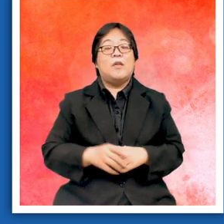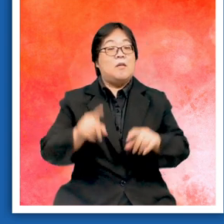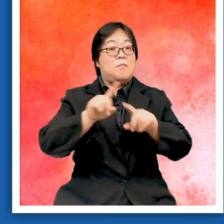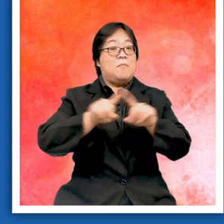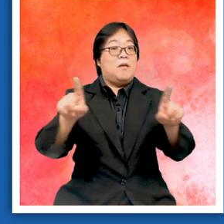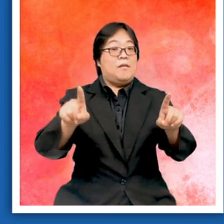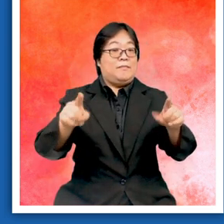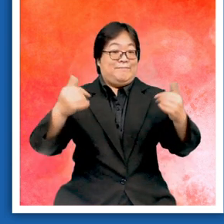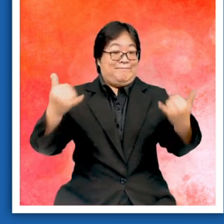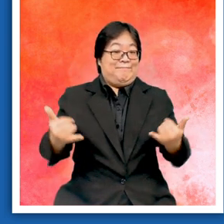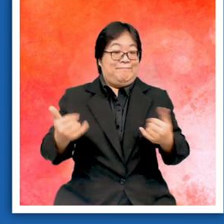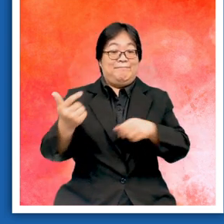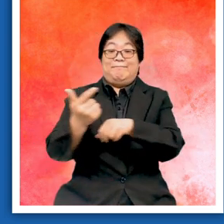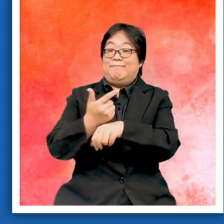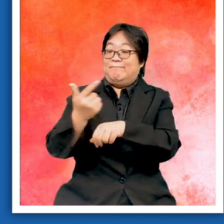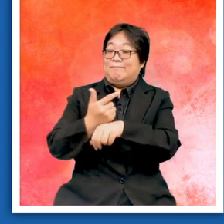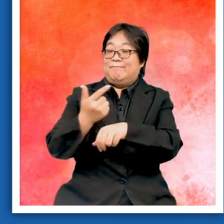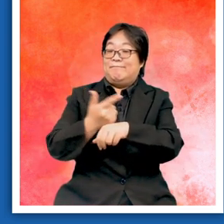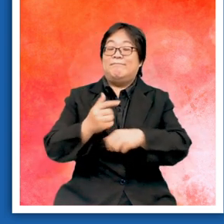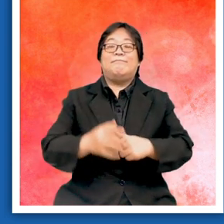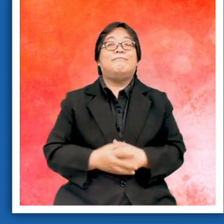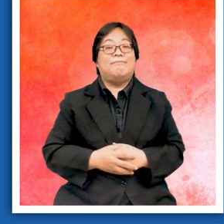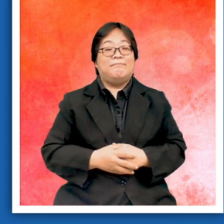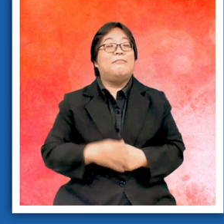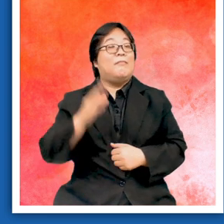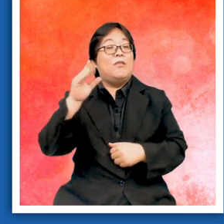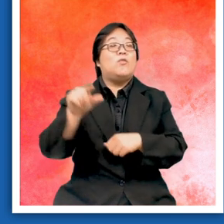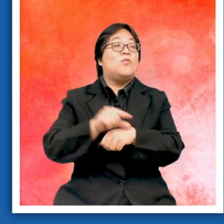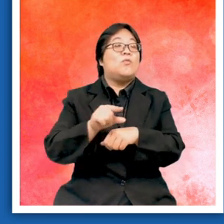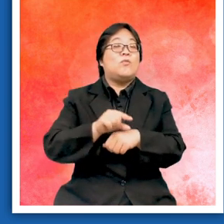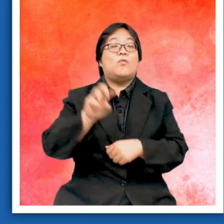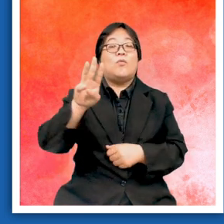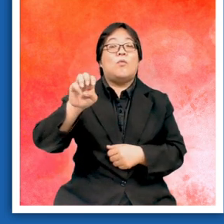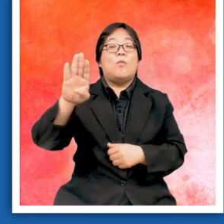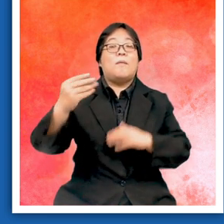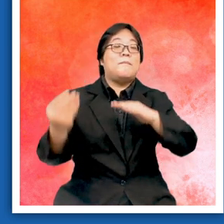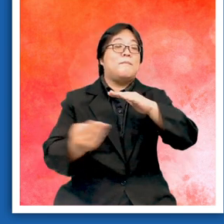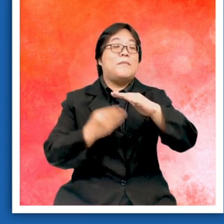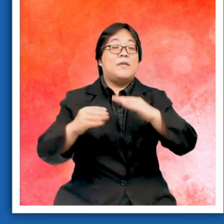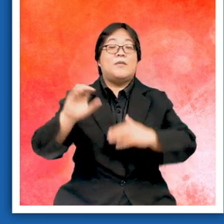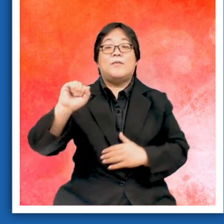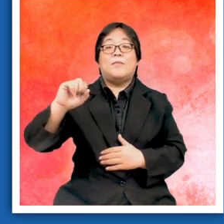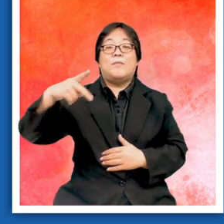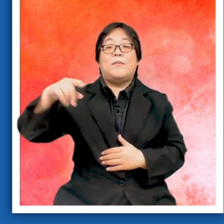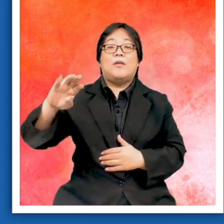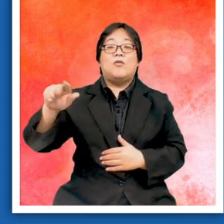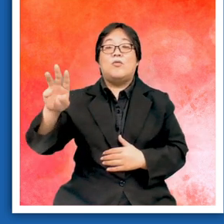the purpose of training today, I will be using the web-based Spectrum.